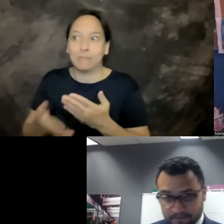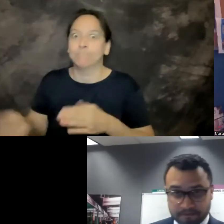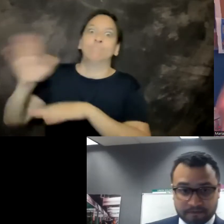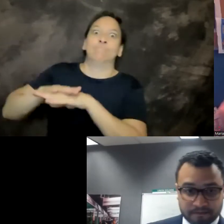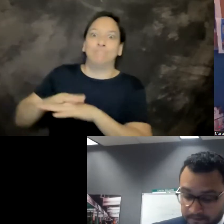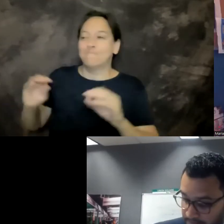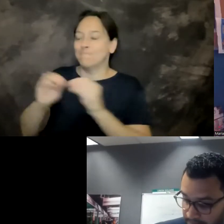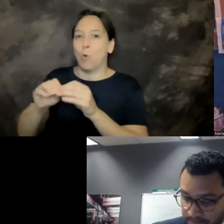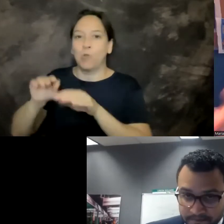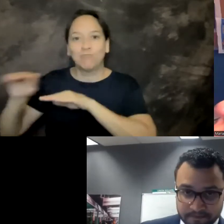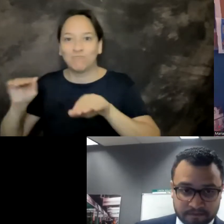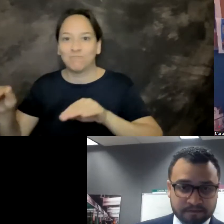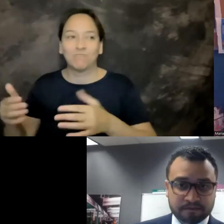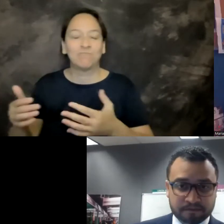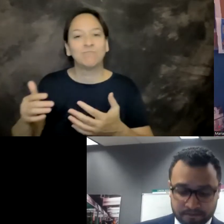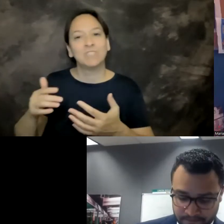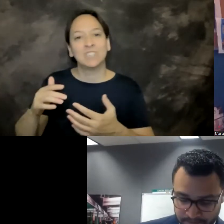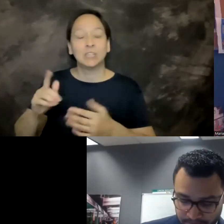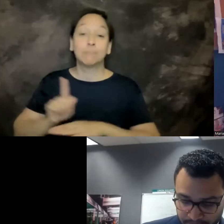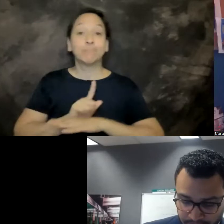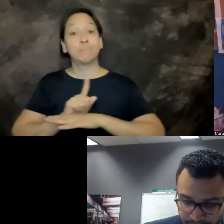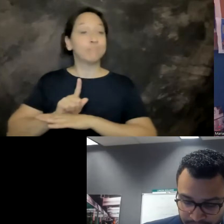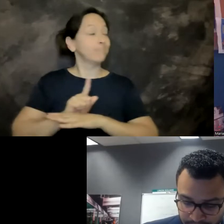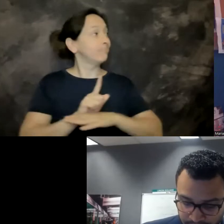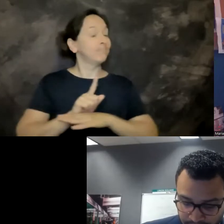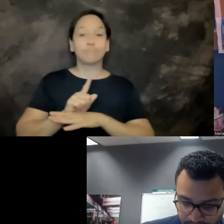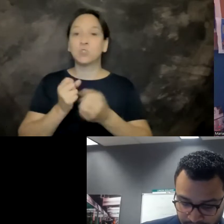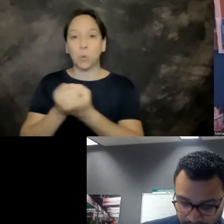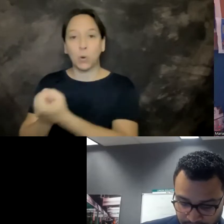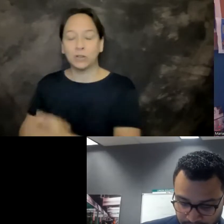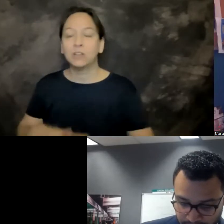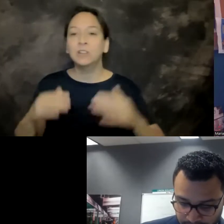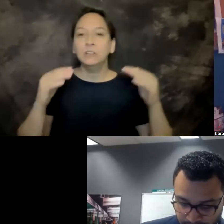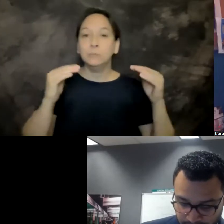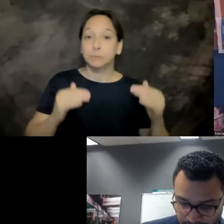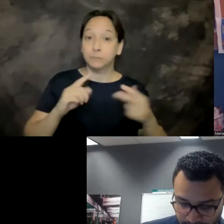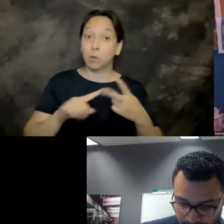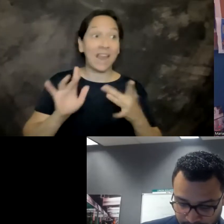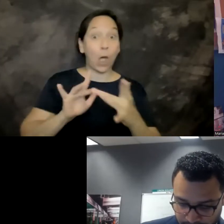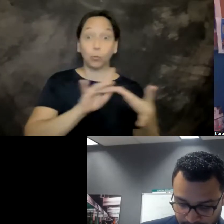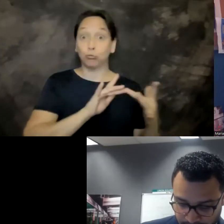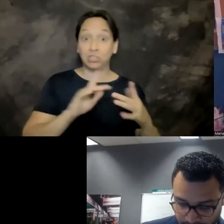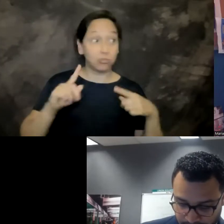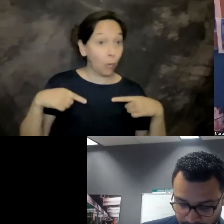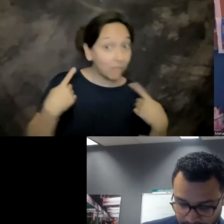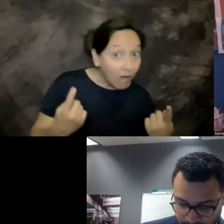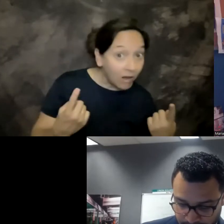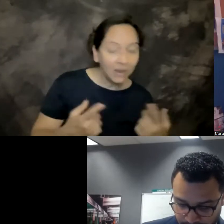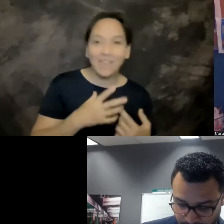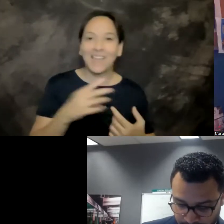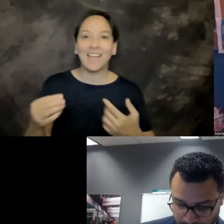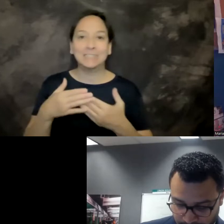be in some of the different stations supporting people. What has been the outreach so far, and what are some next steps